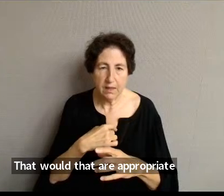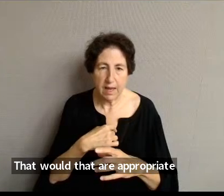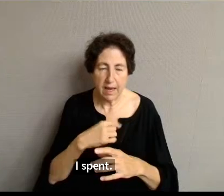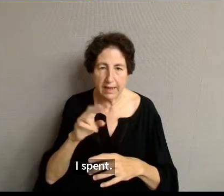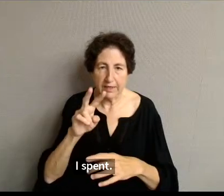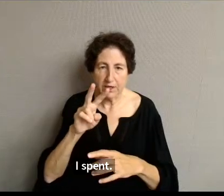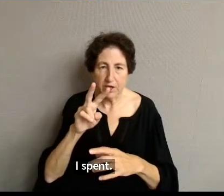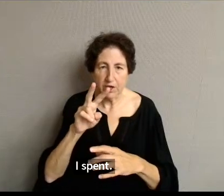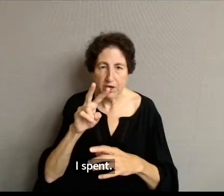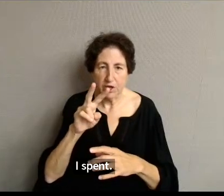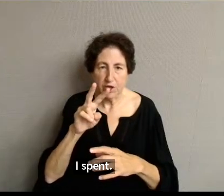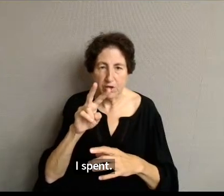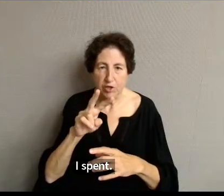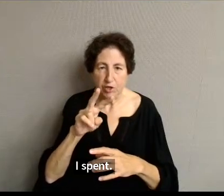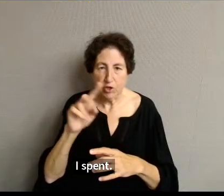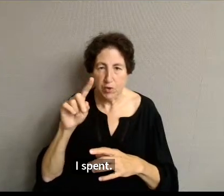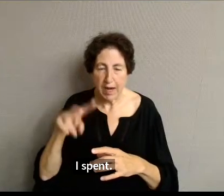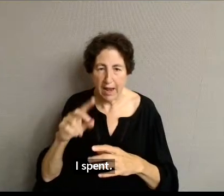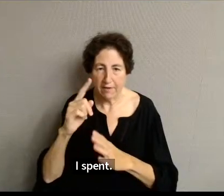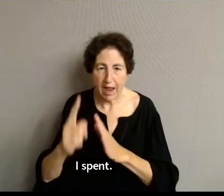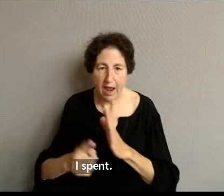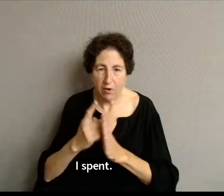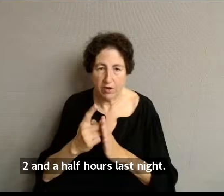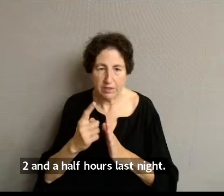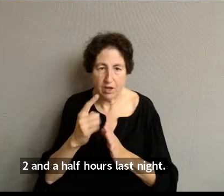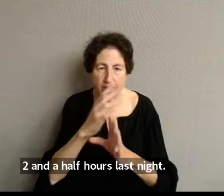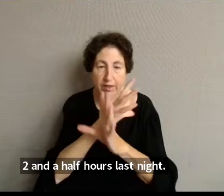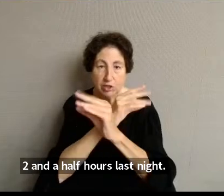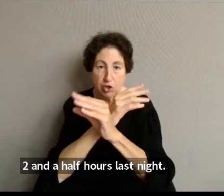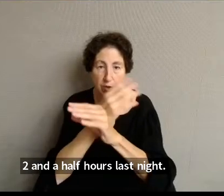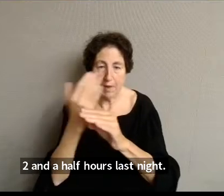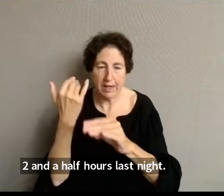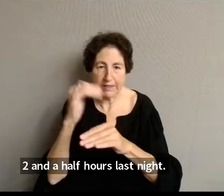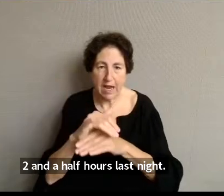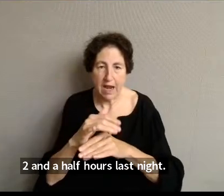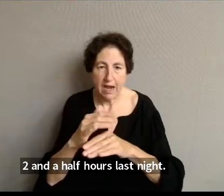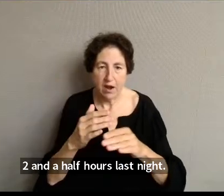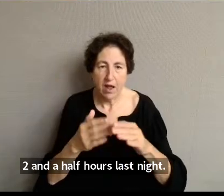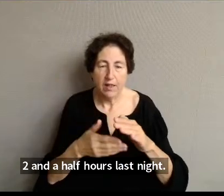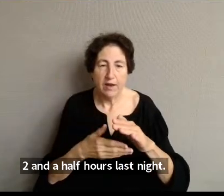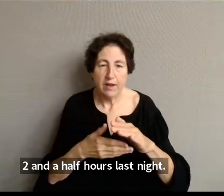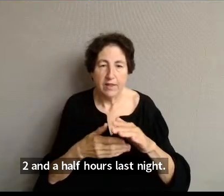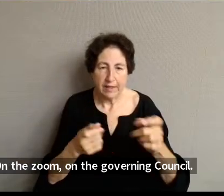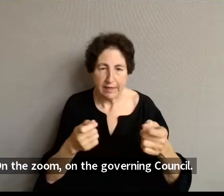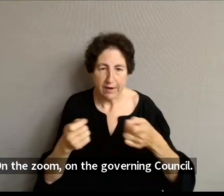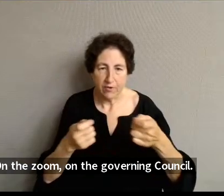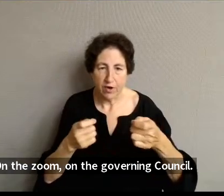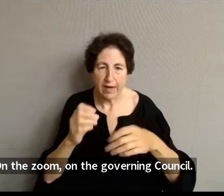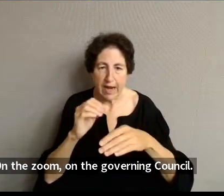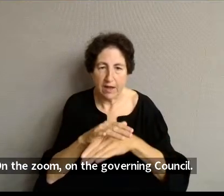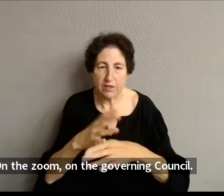2.5 hours last night on the Zoom on the governing council. I want to thank